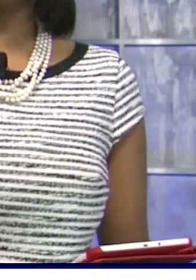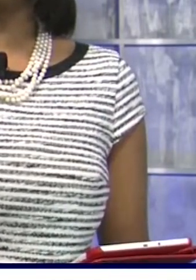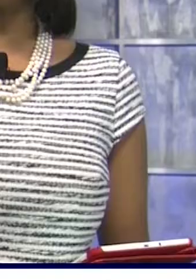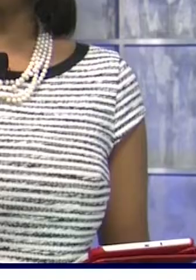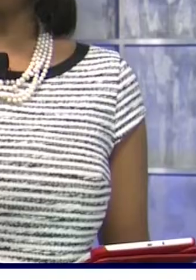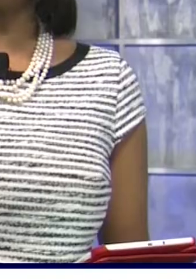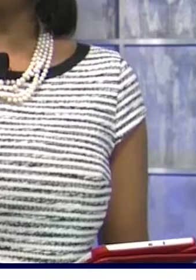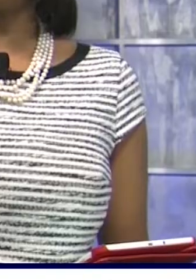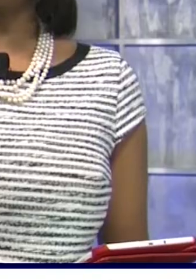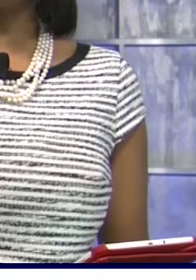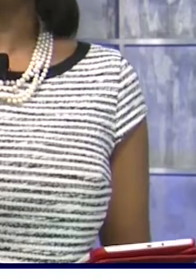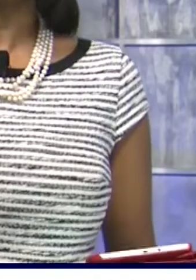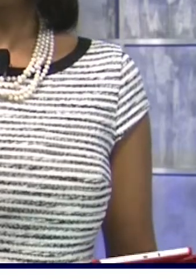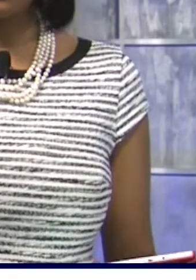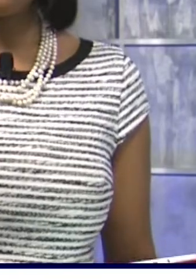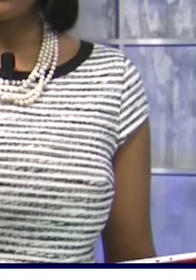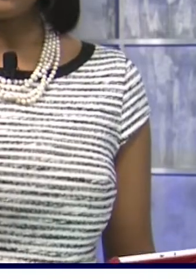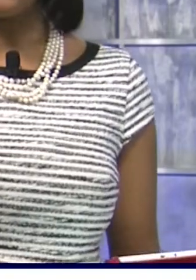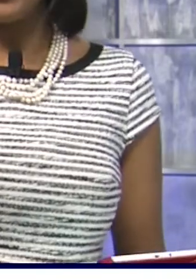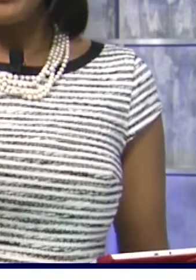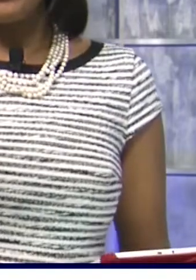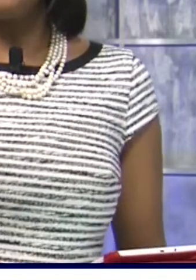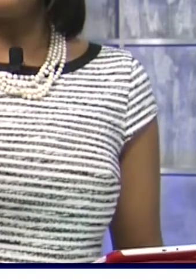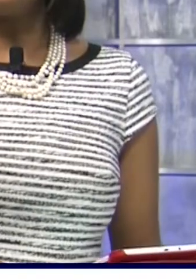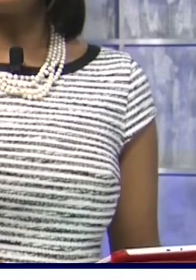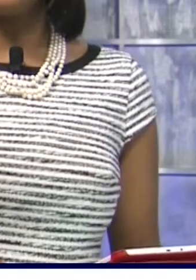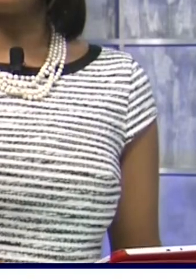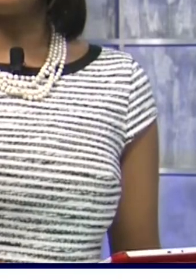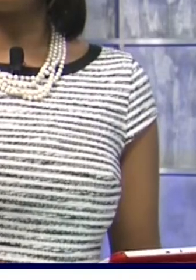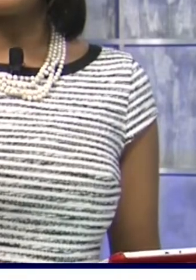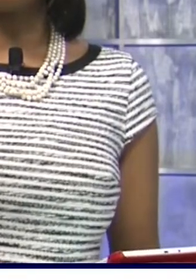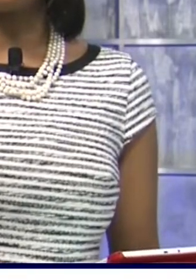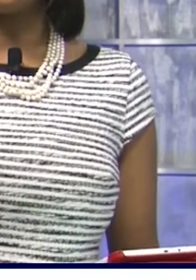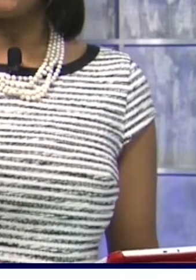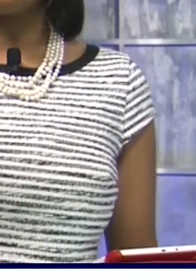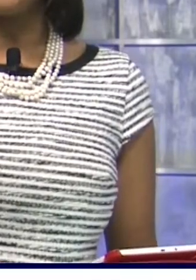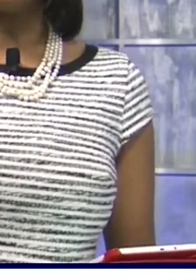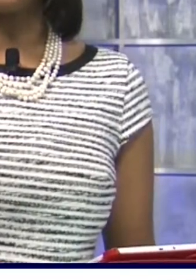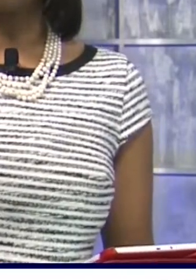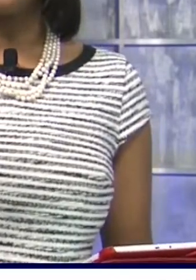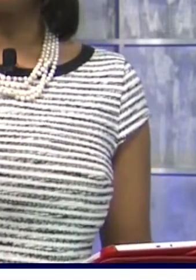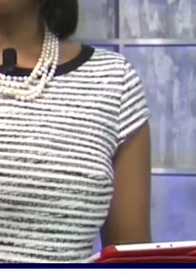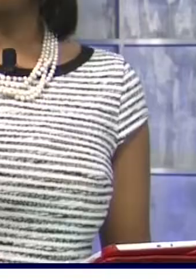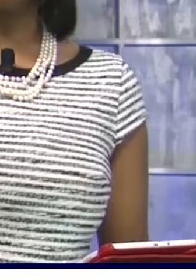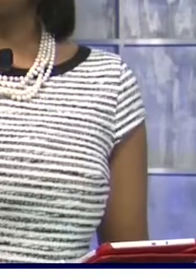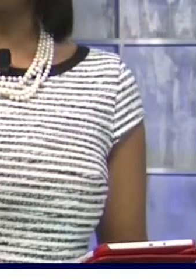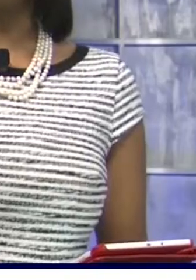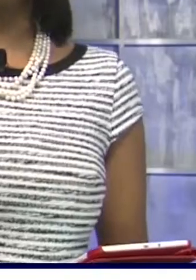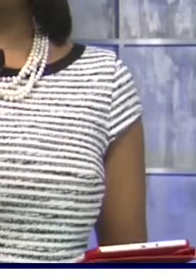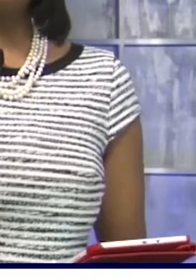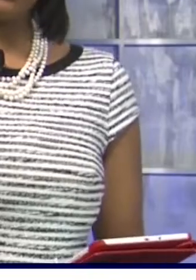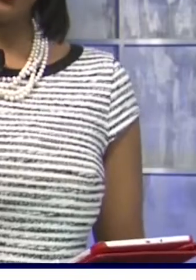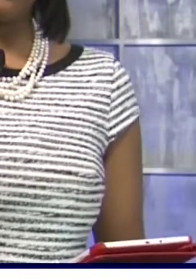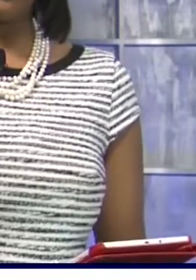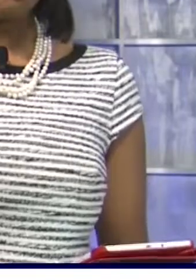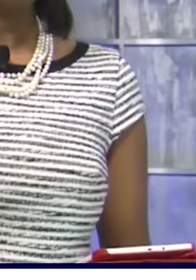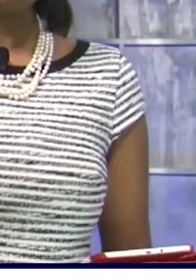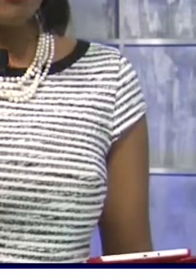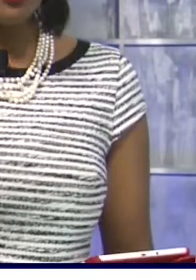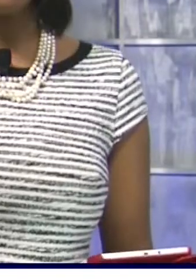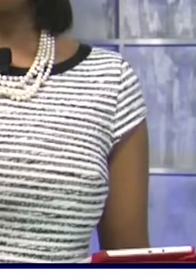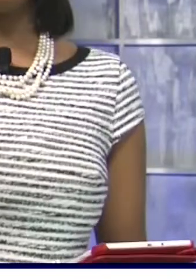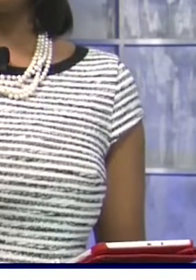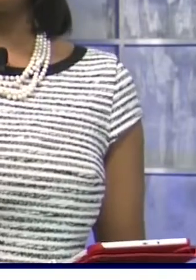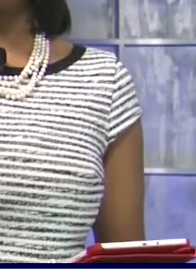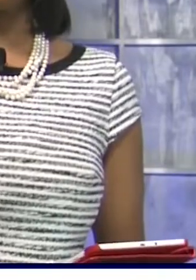of the Spring Garden Highway tomorrow. A leading recycler is asking for better regulation of the industry.